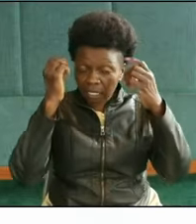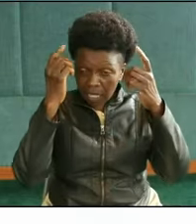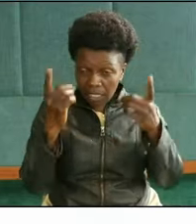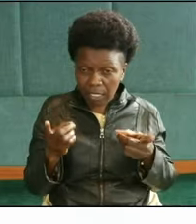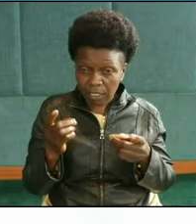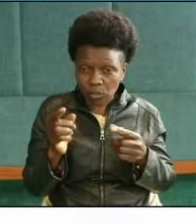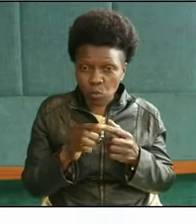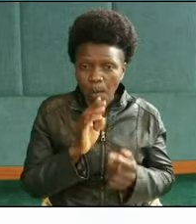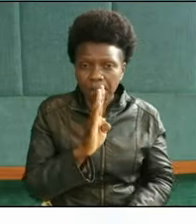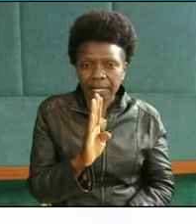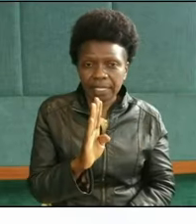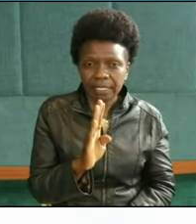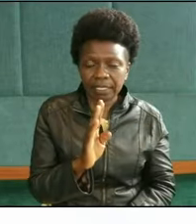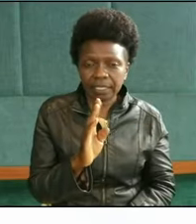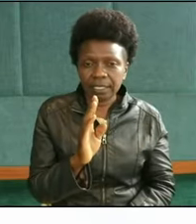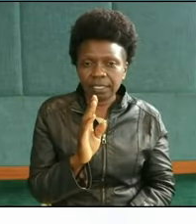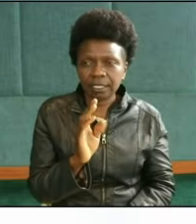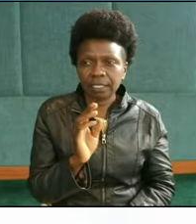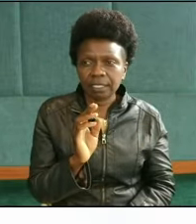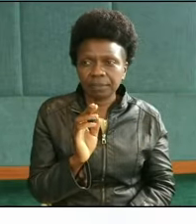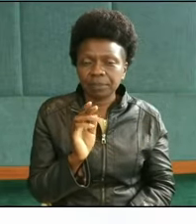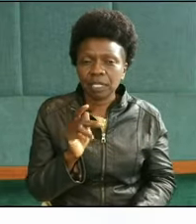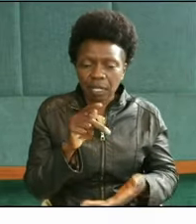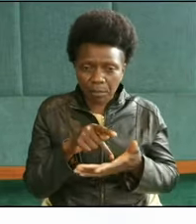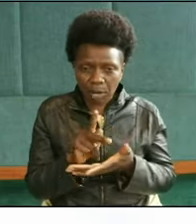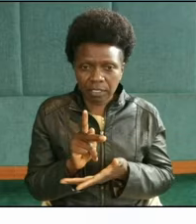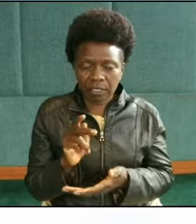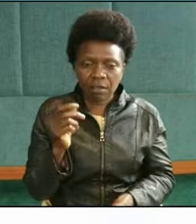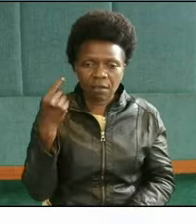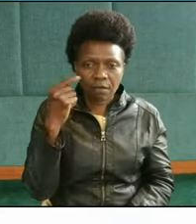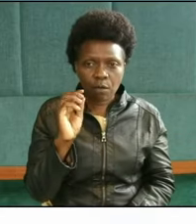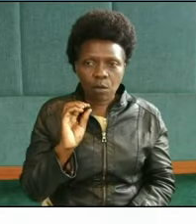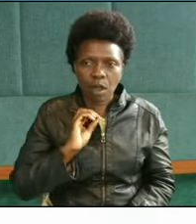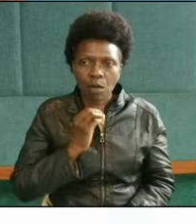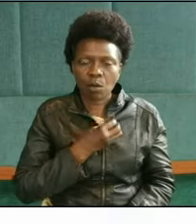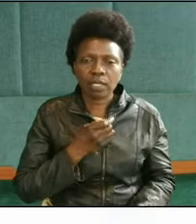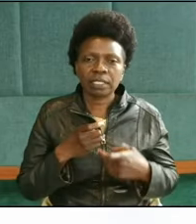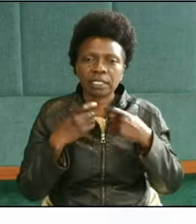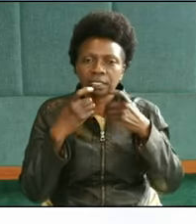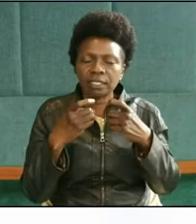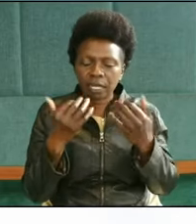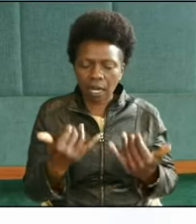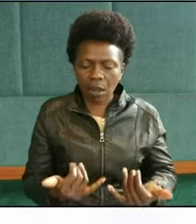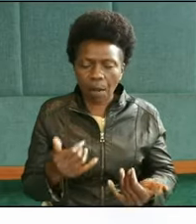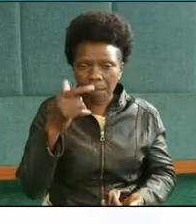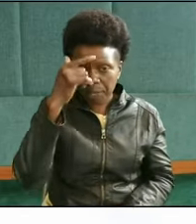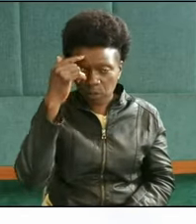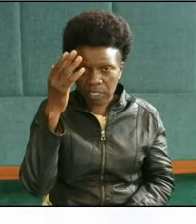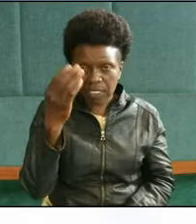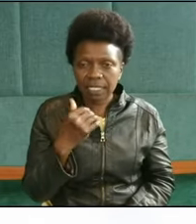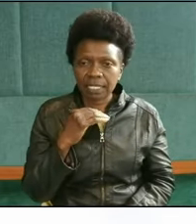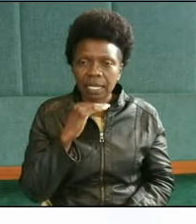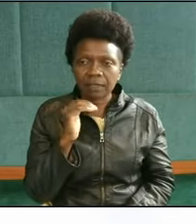decided to be the price to be paid for our sins. And now, because he